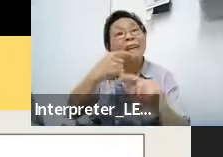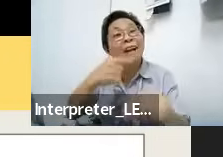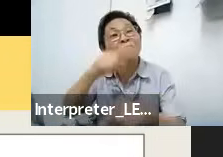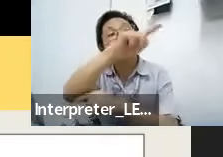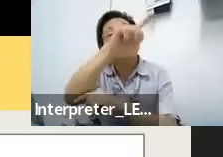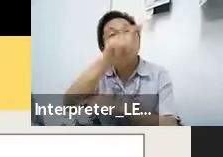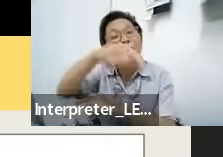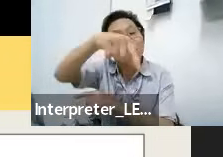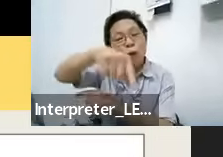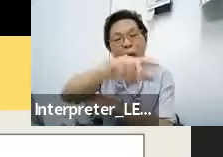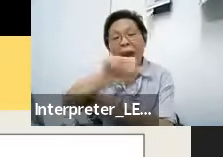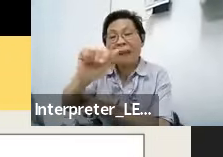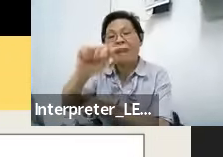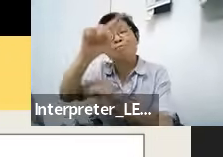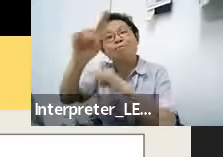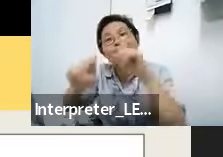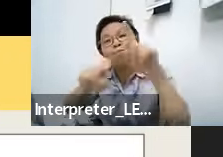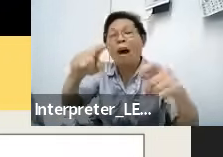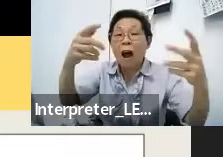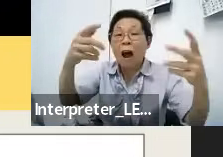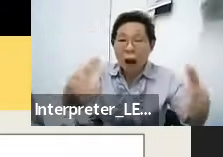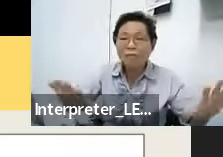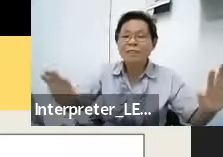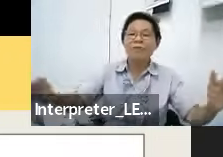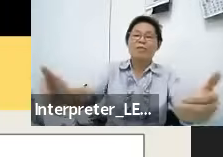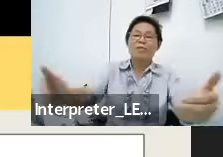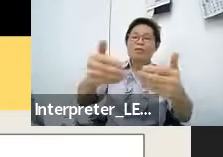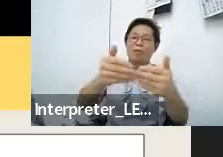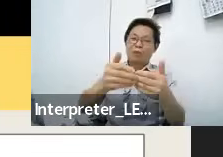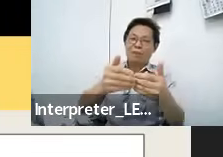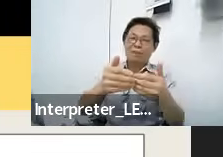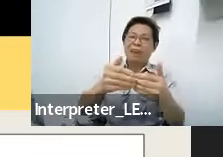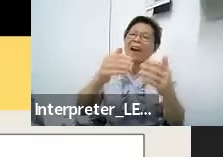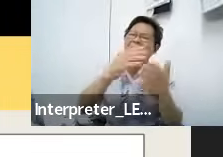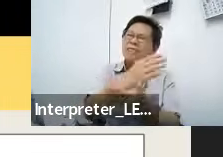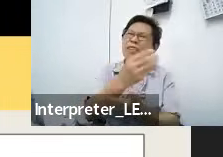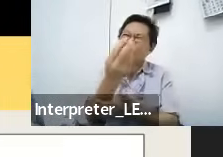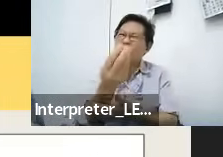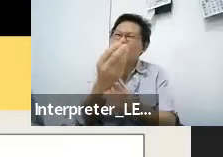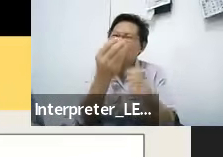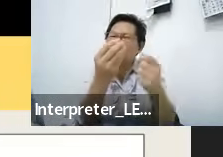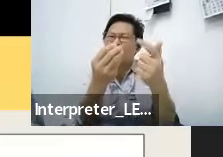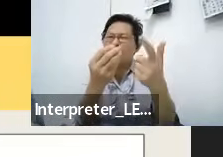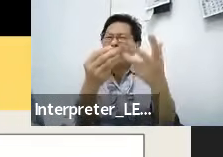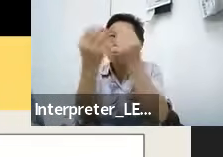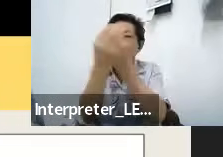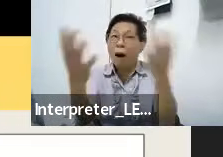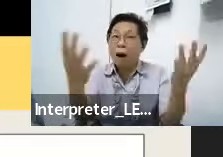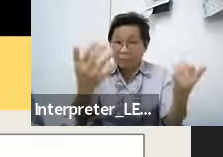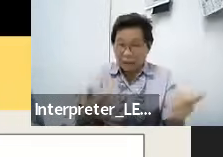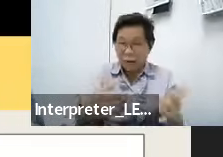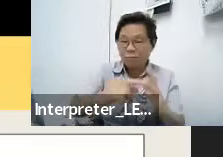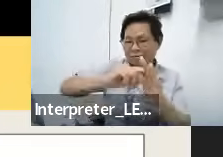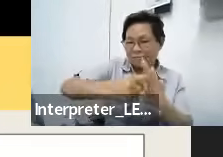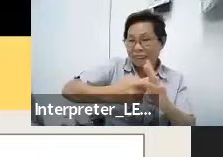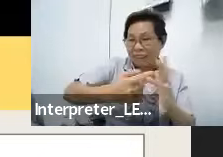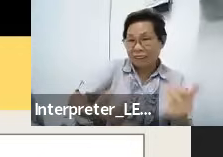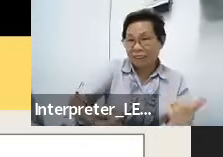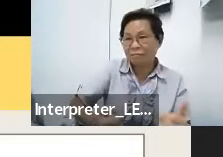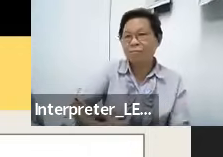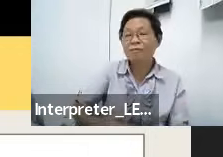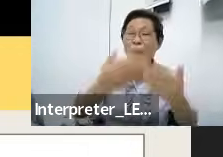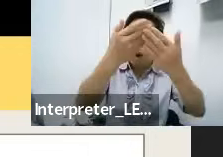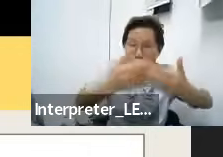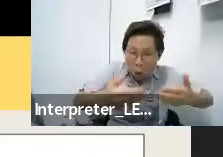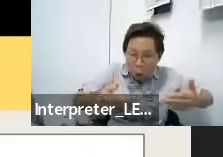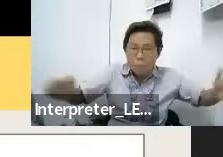after which we will have the closing and some announcements. So let's get started. To open